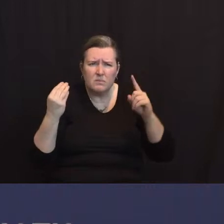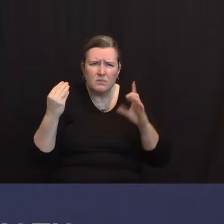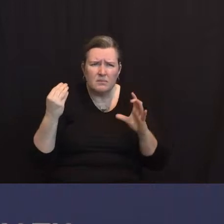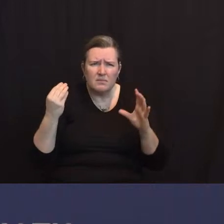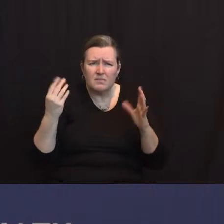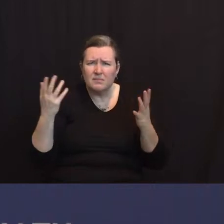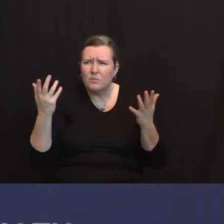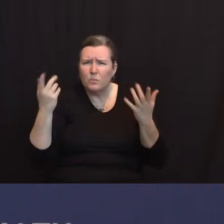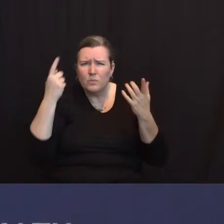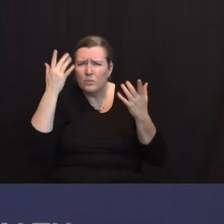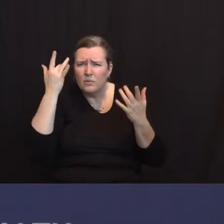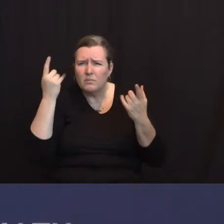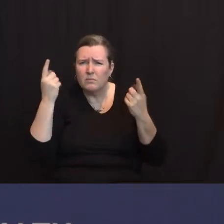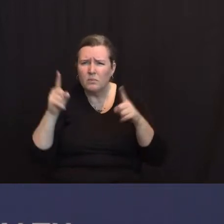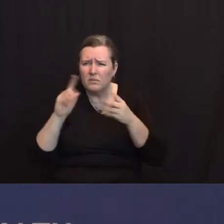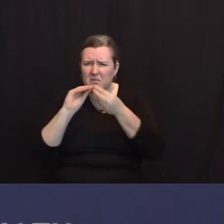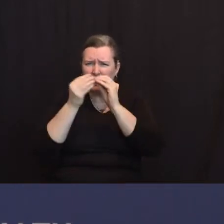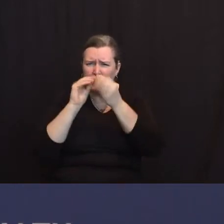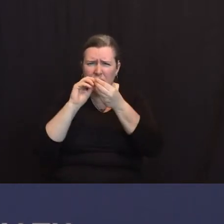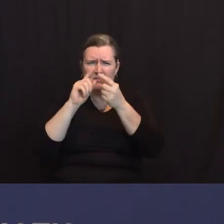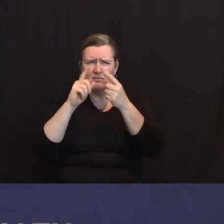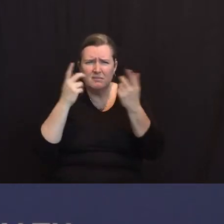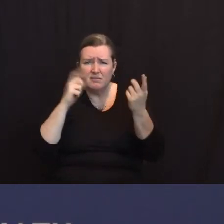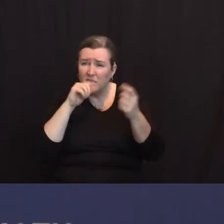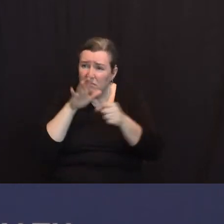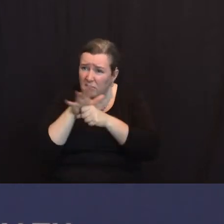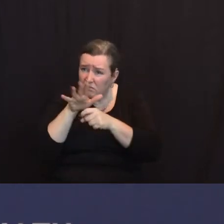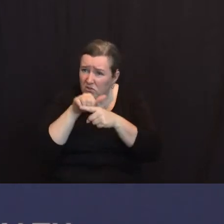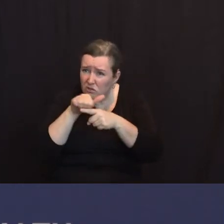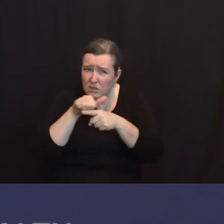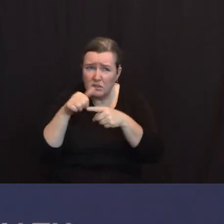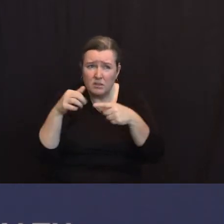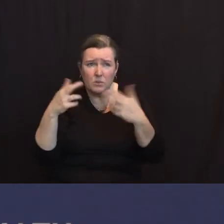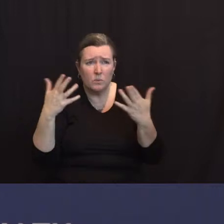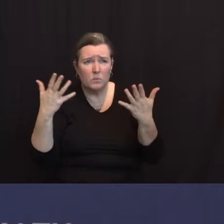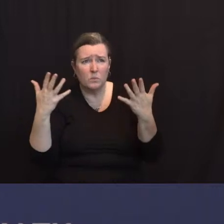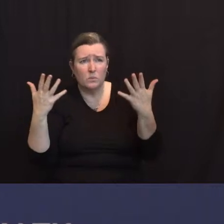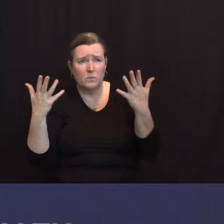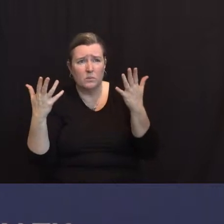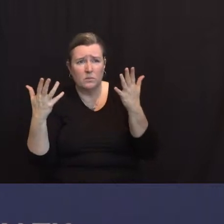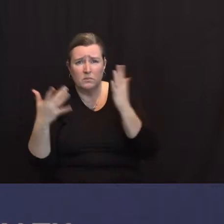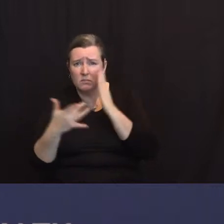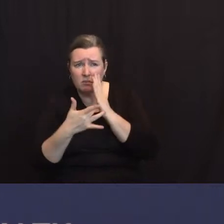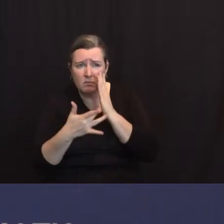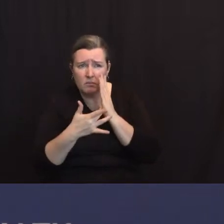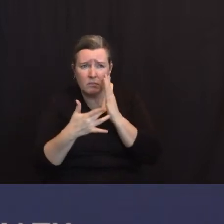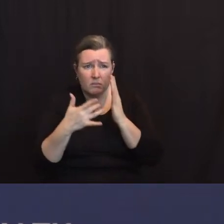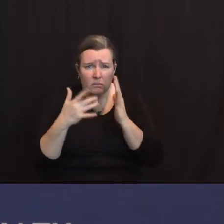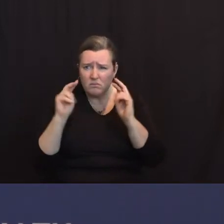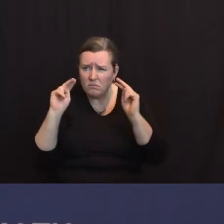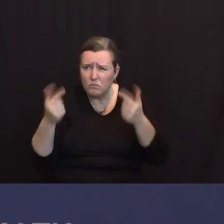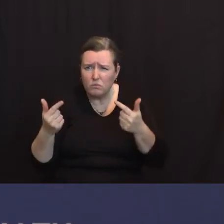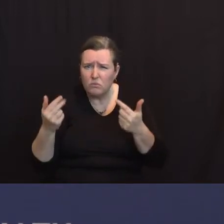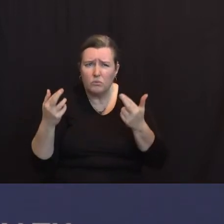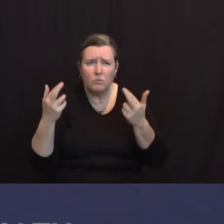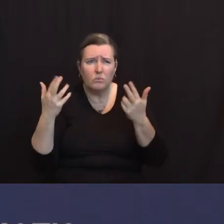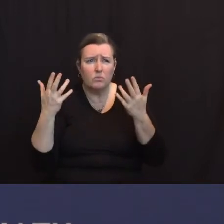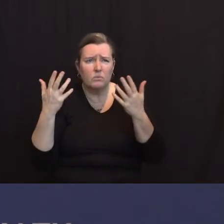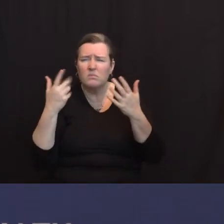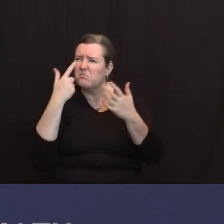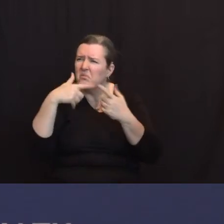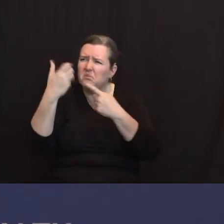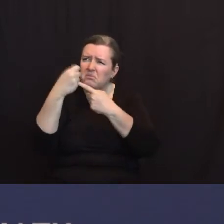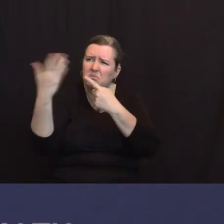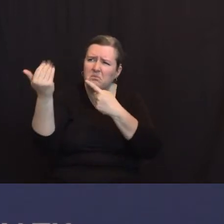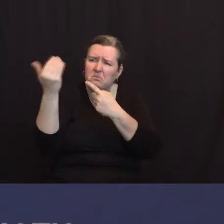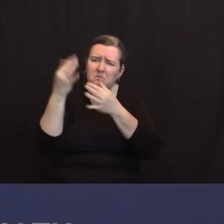they not getting it? Was the technical facet of it not working? Can you get into a little bit more detail with that?